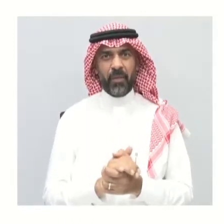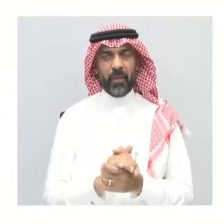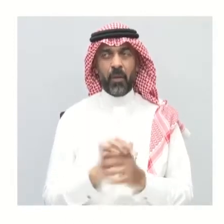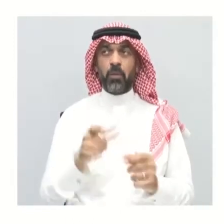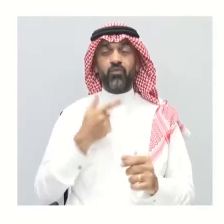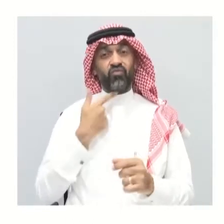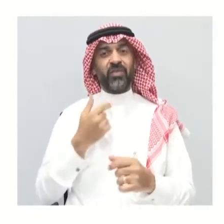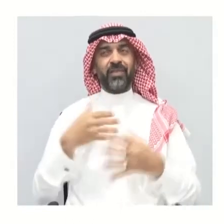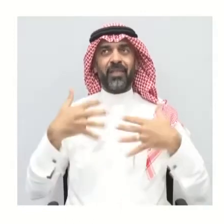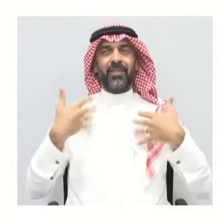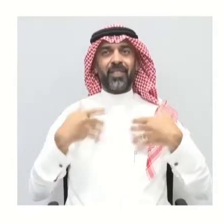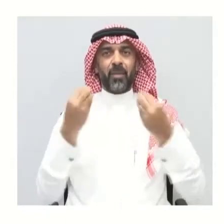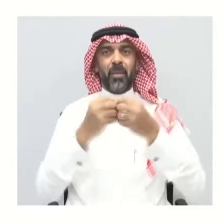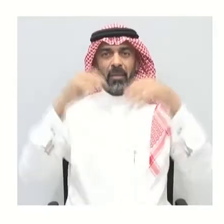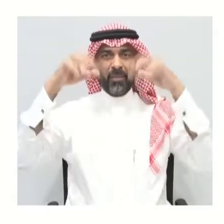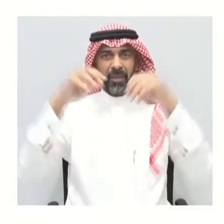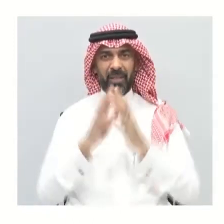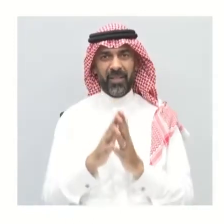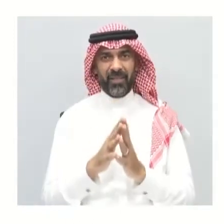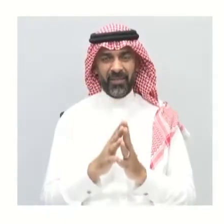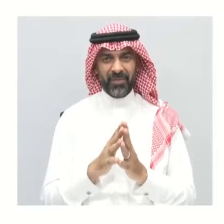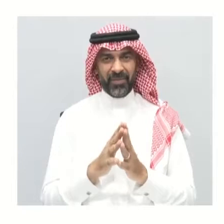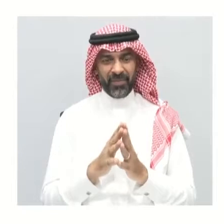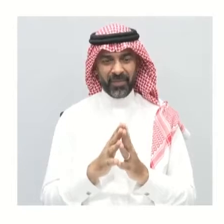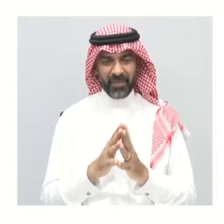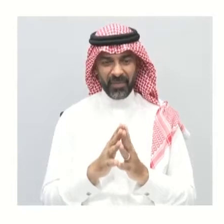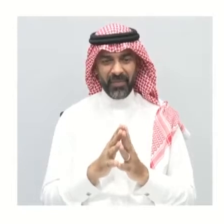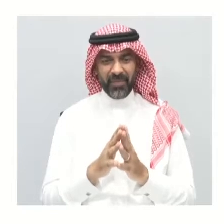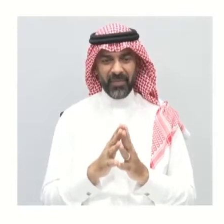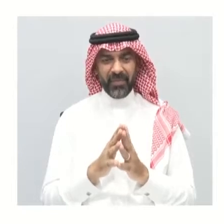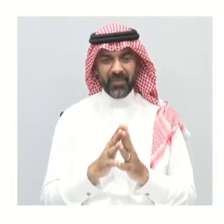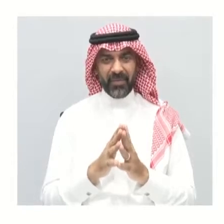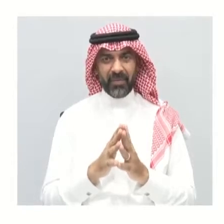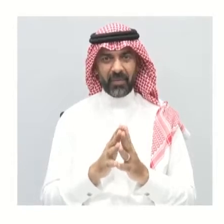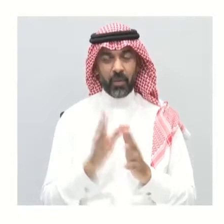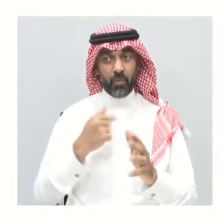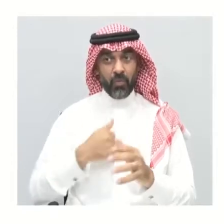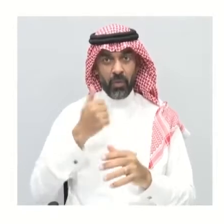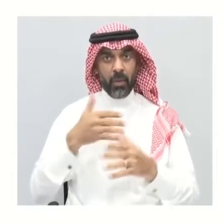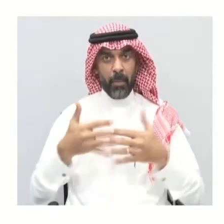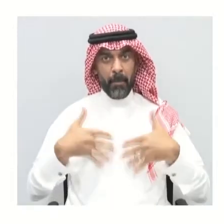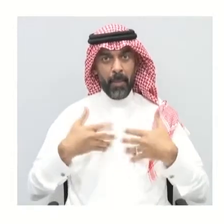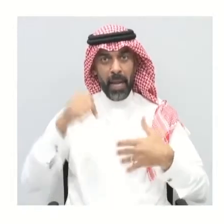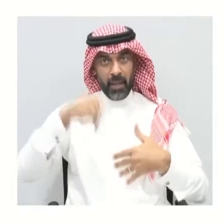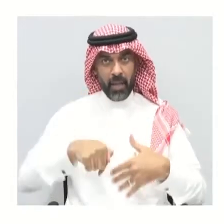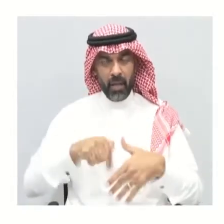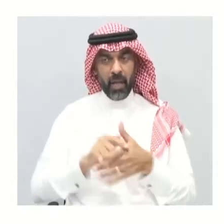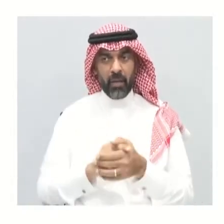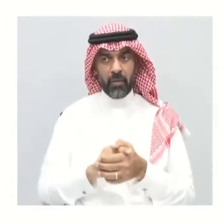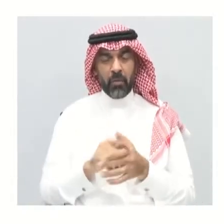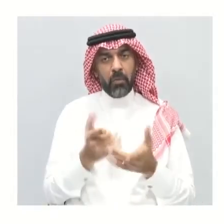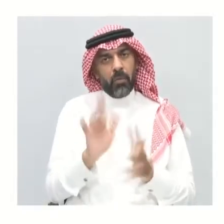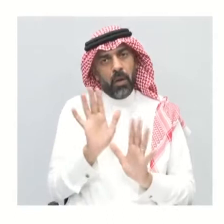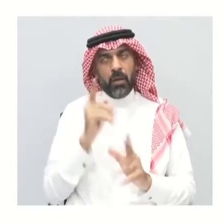rain. It was so cozy inside. Maybe we can play outside today. It